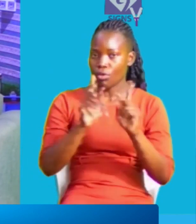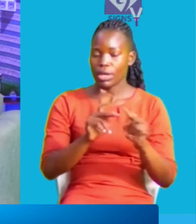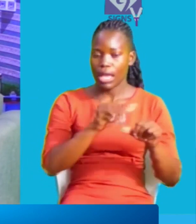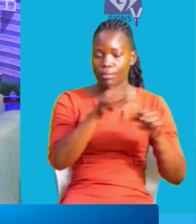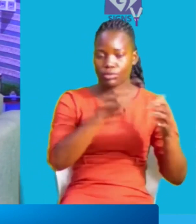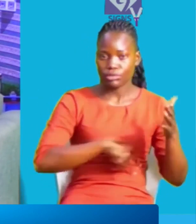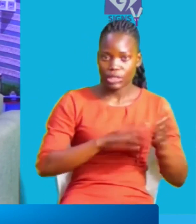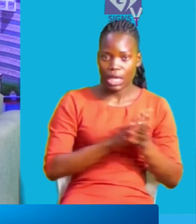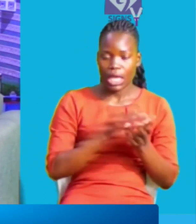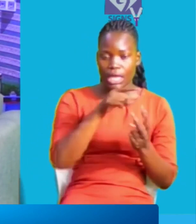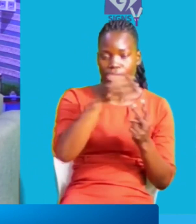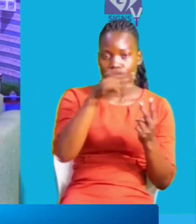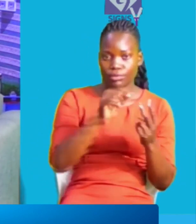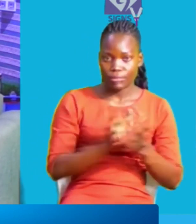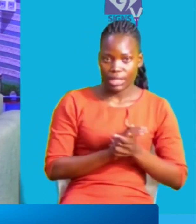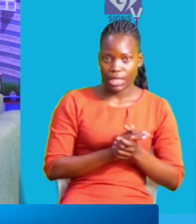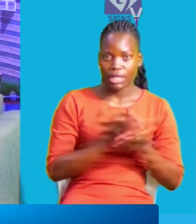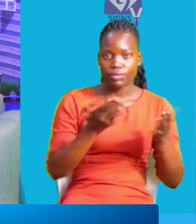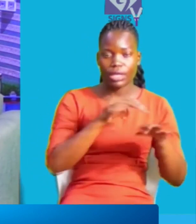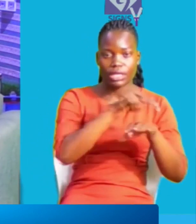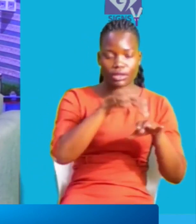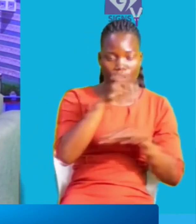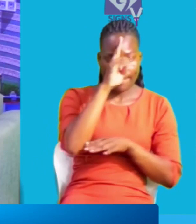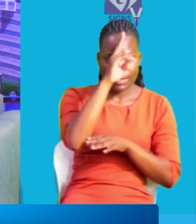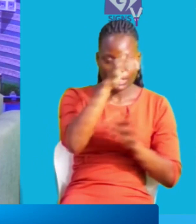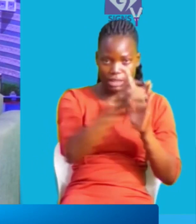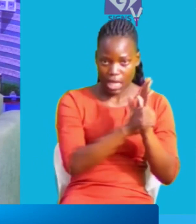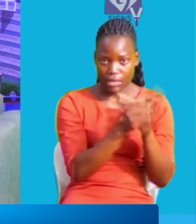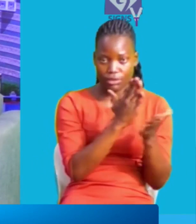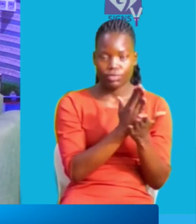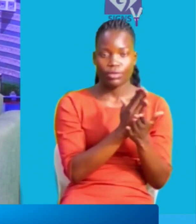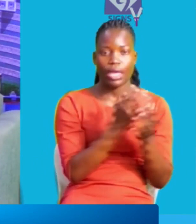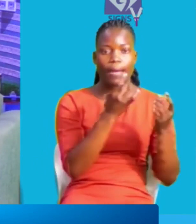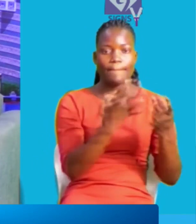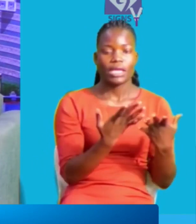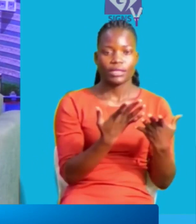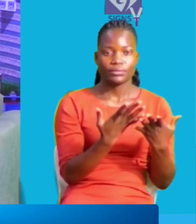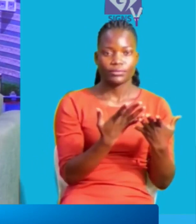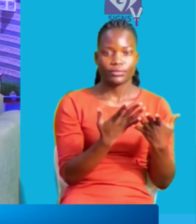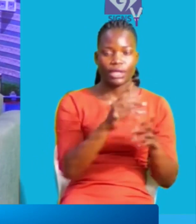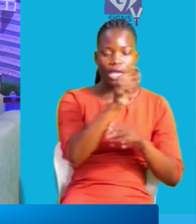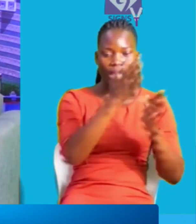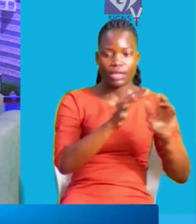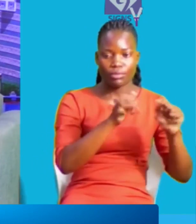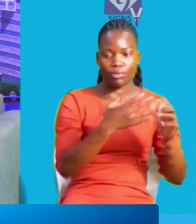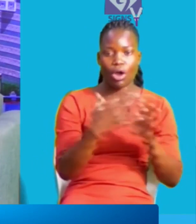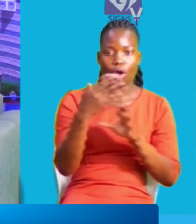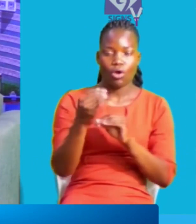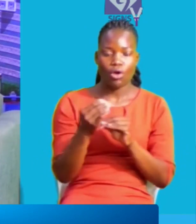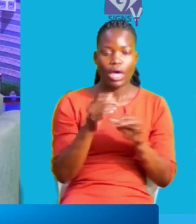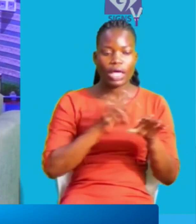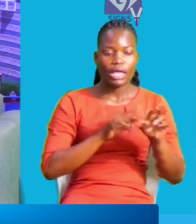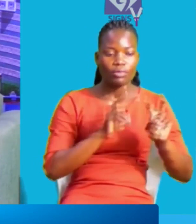right, pertaining recruitment is there within the National Police Service Act. Yeah. Yes, many Kenya, they should just go